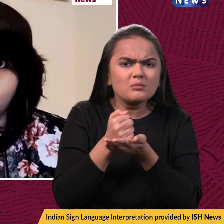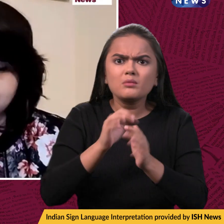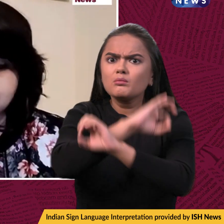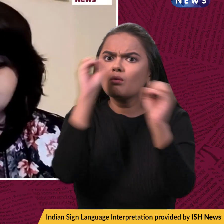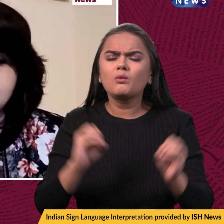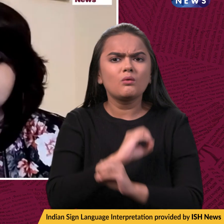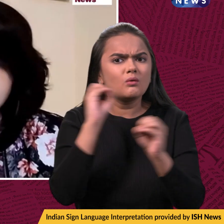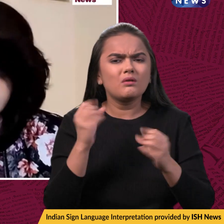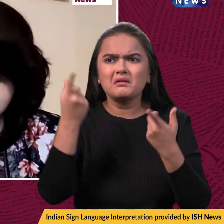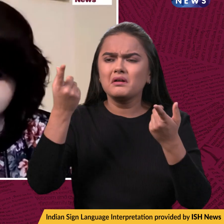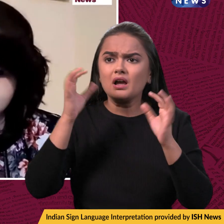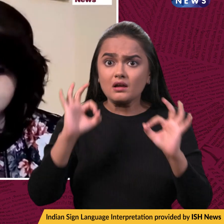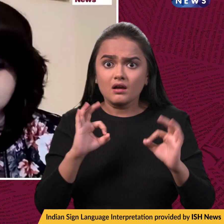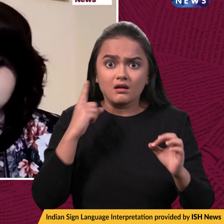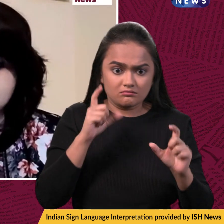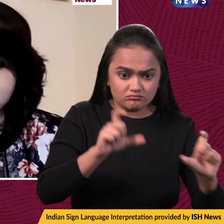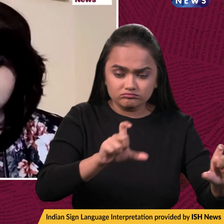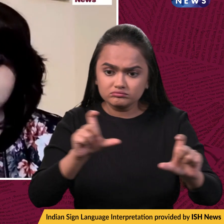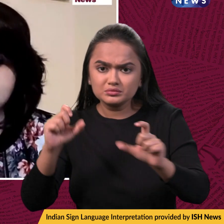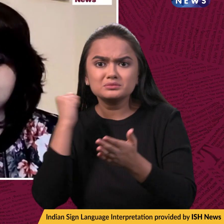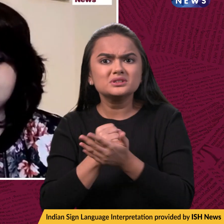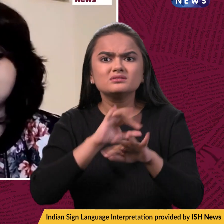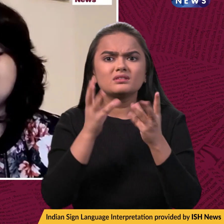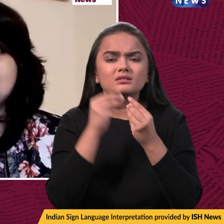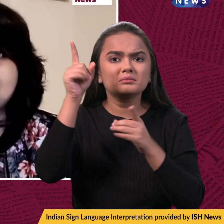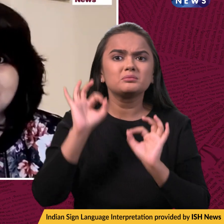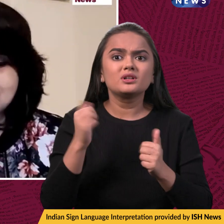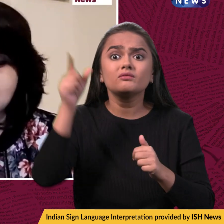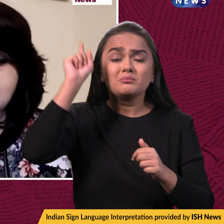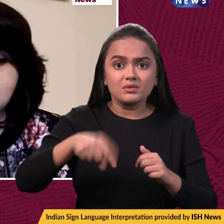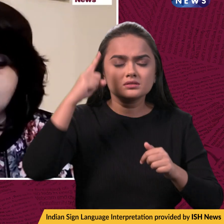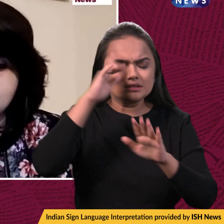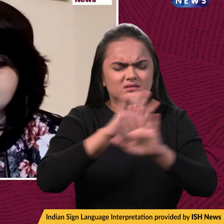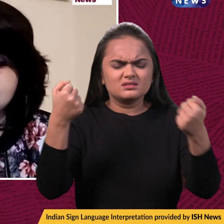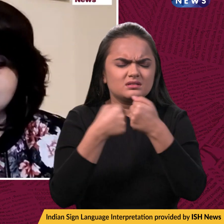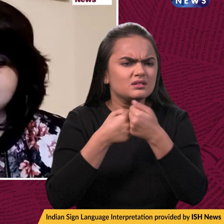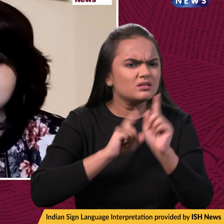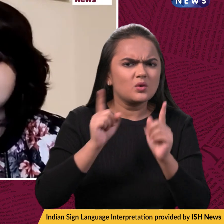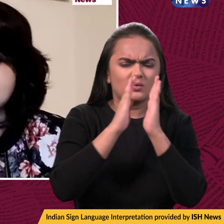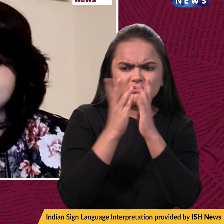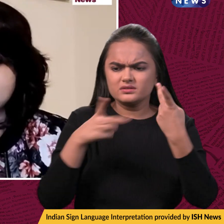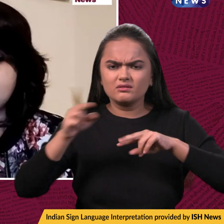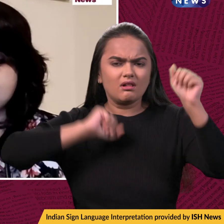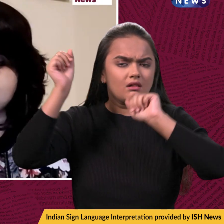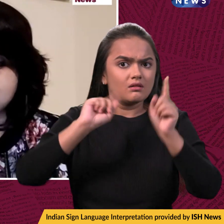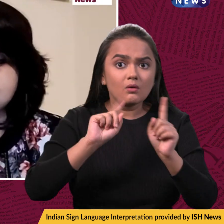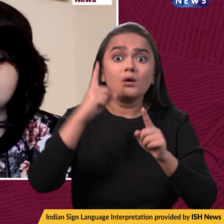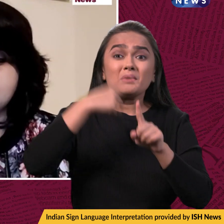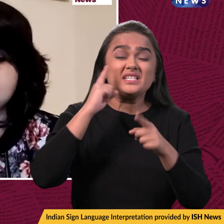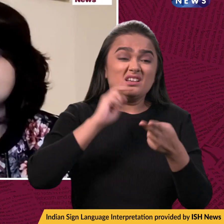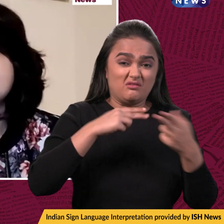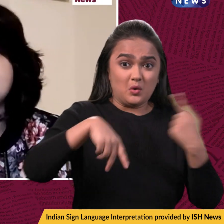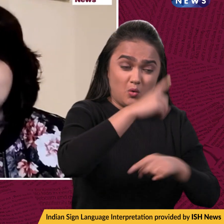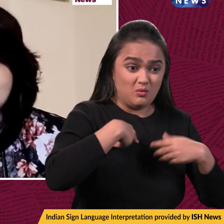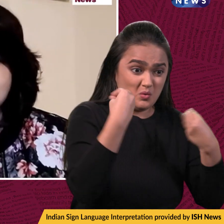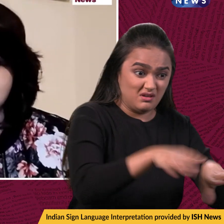their homes. The international community must redouble its efforts to make peace and at the same time must ensure resources are